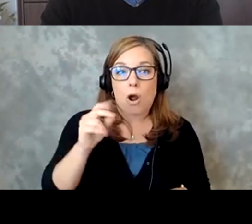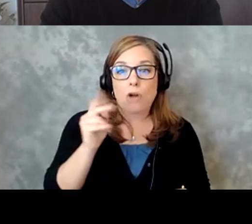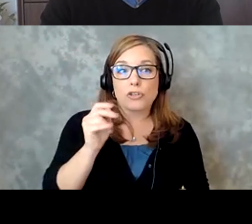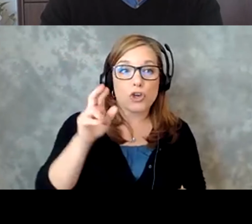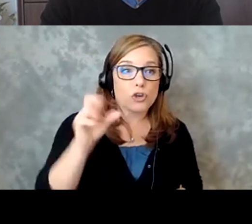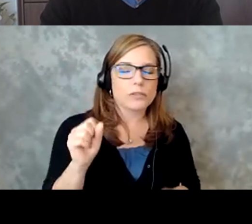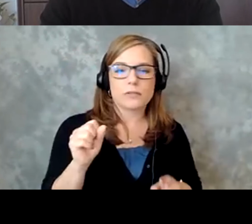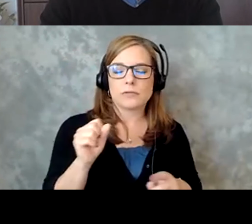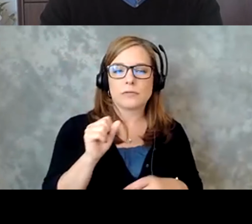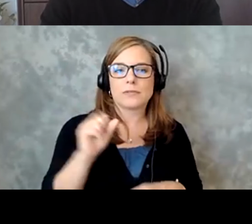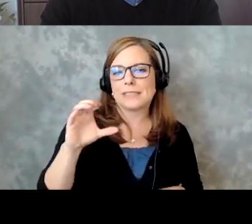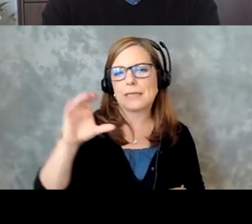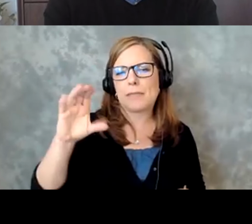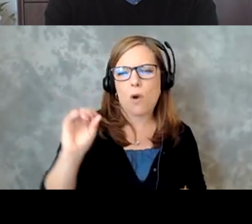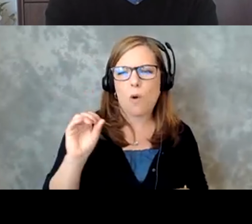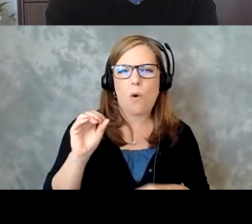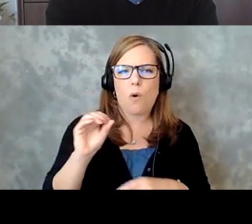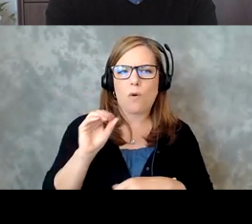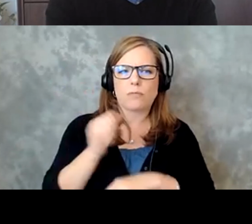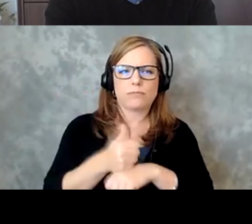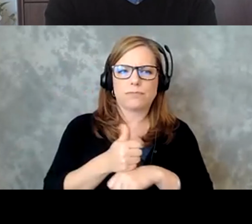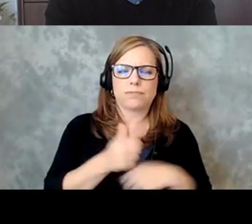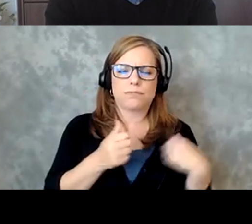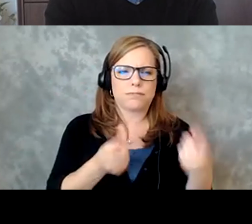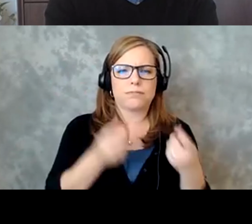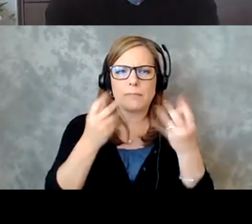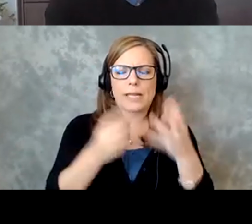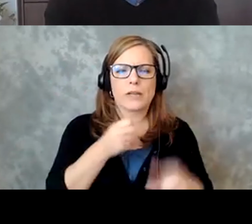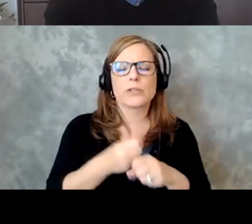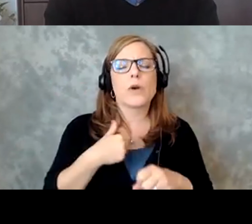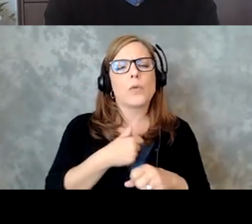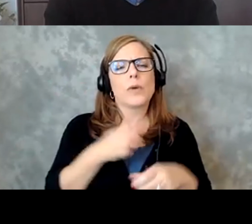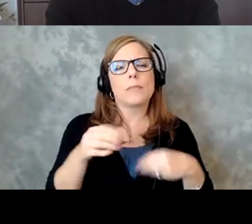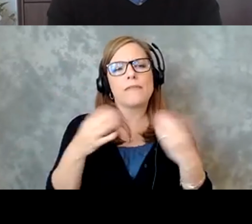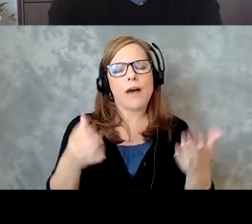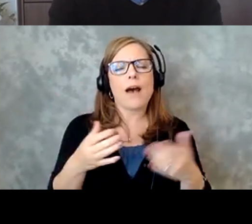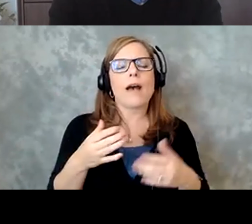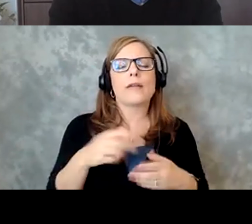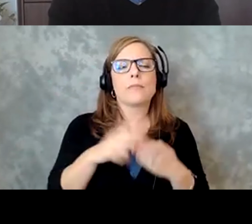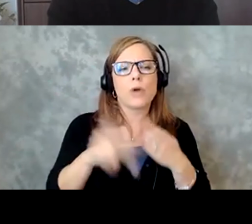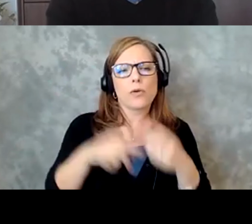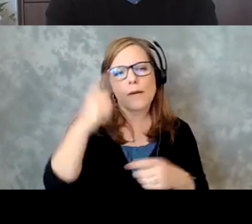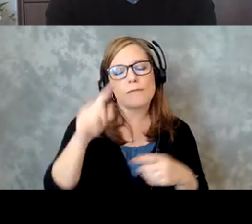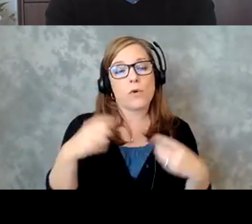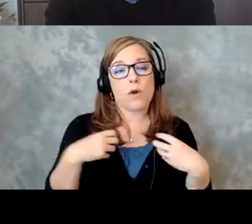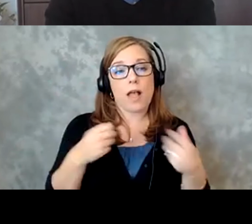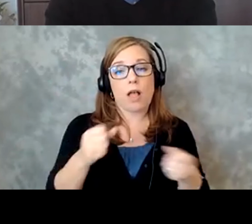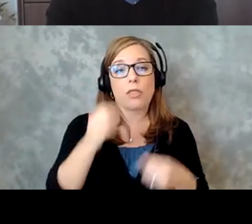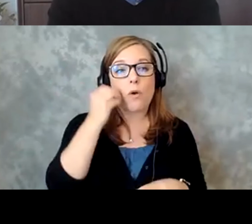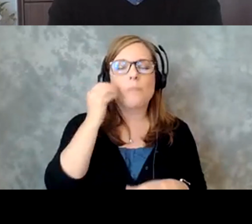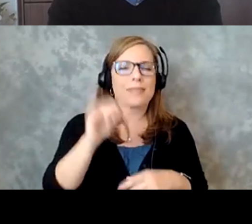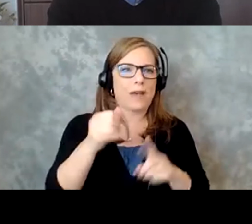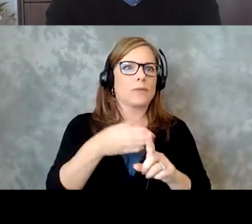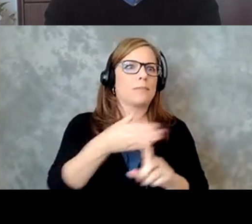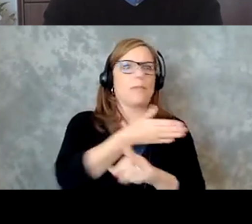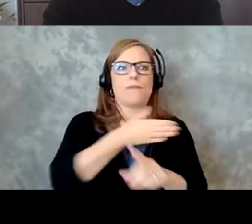many years. We have been providing the health homes program before the CalAIM